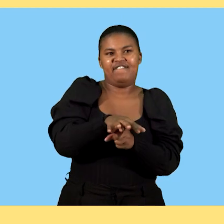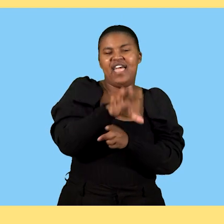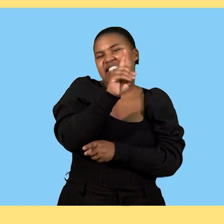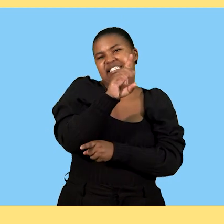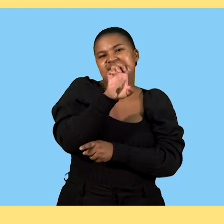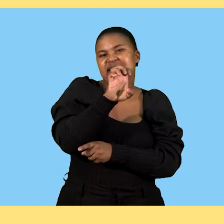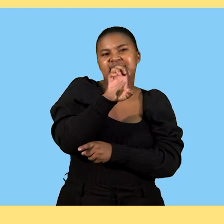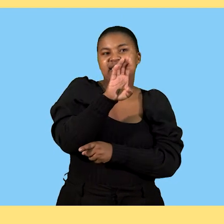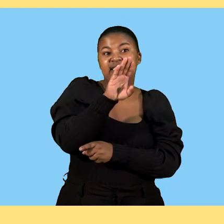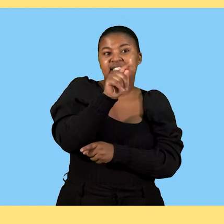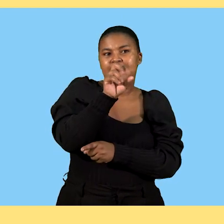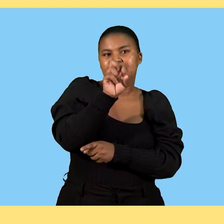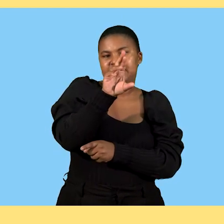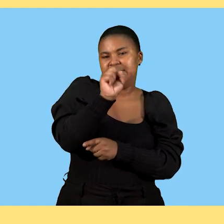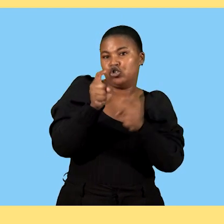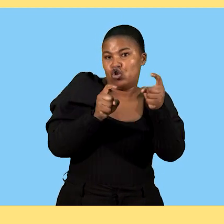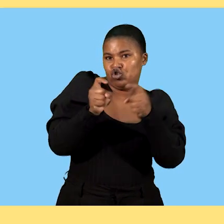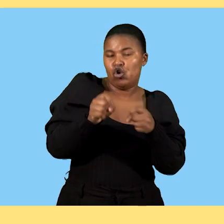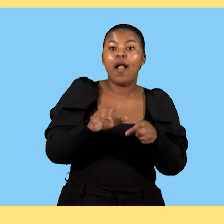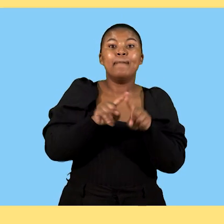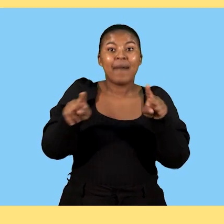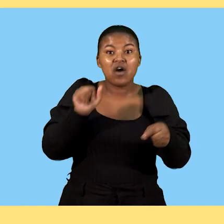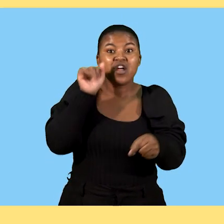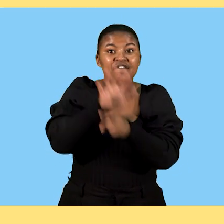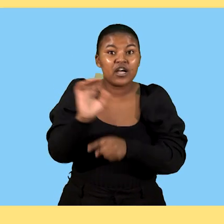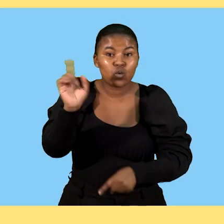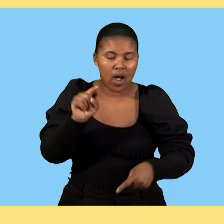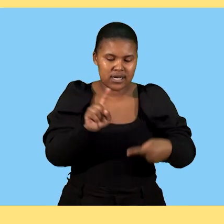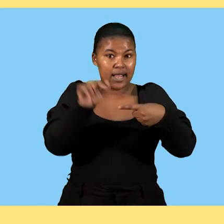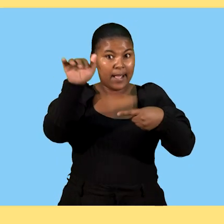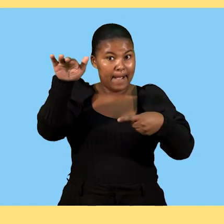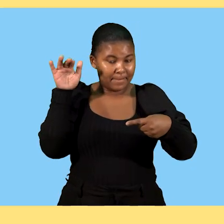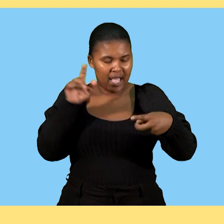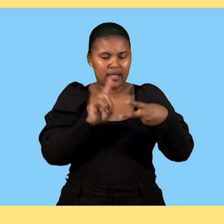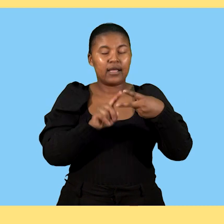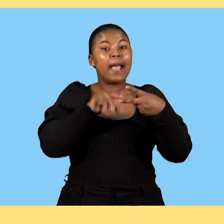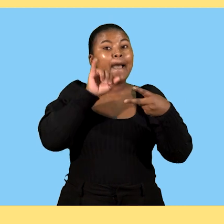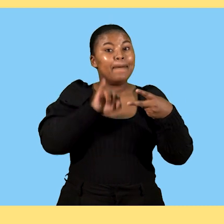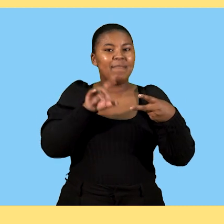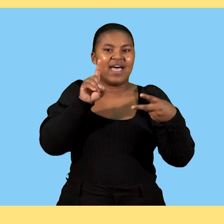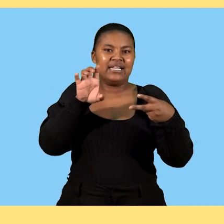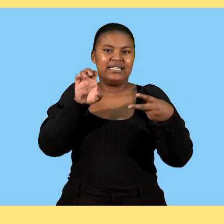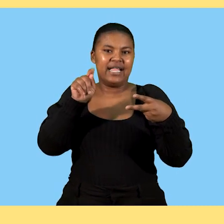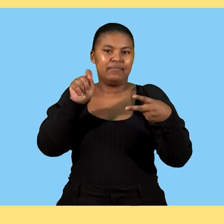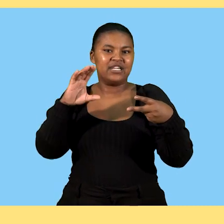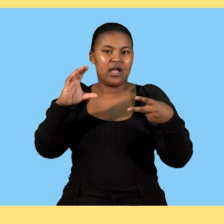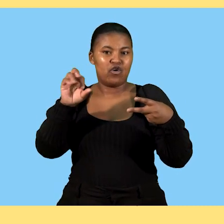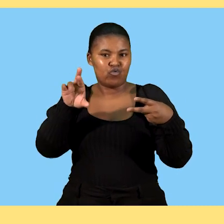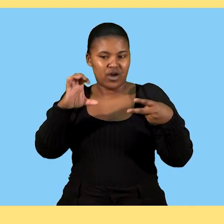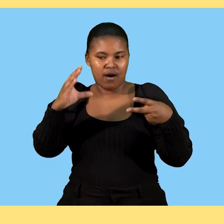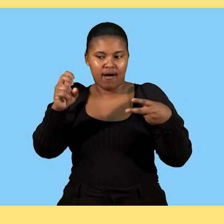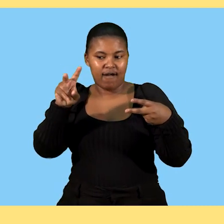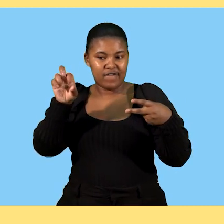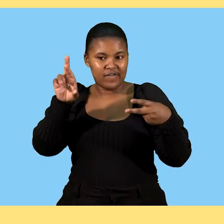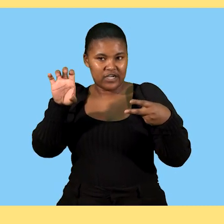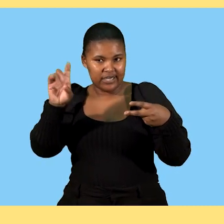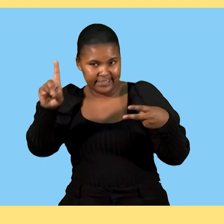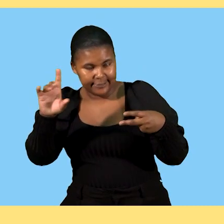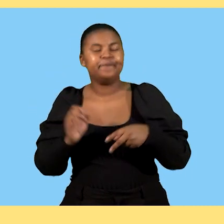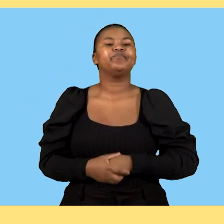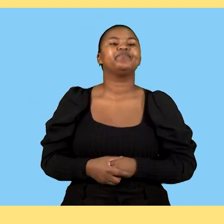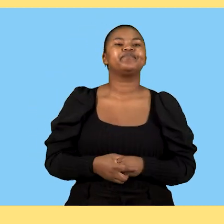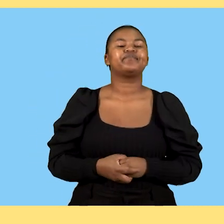it will affect two accounts. Number one, bank. Number two, bad debts recovered.